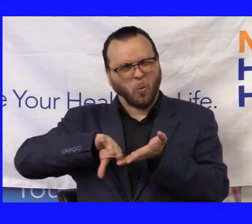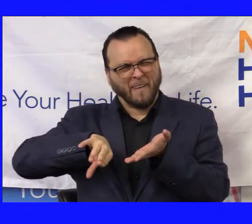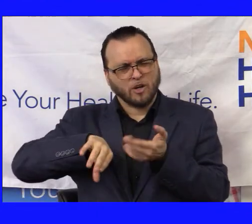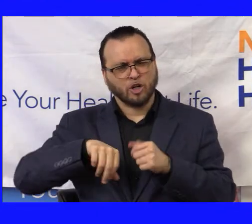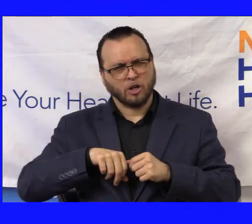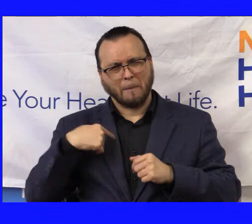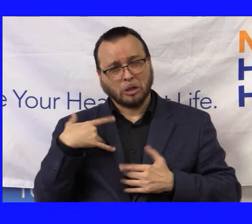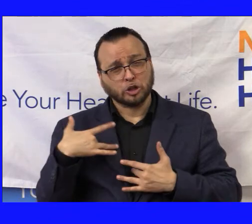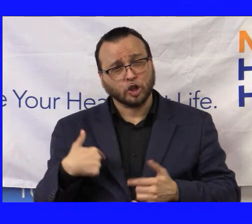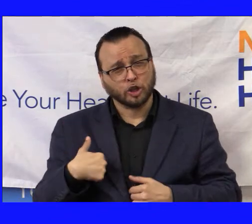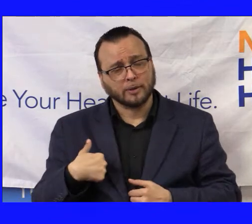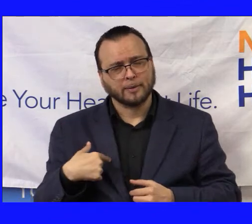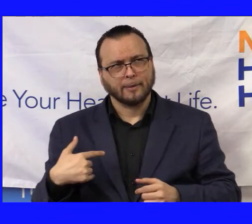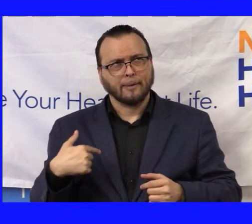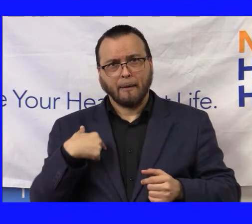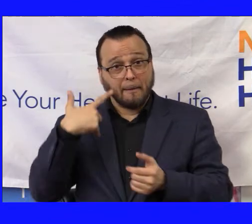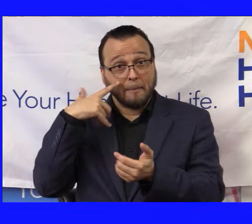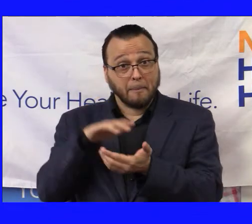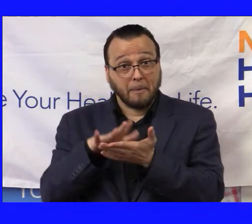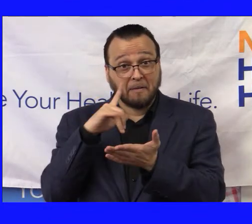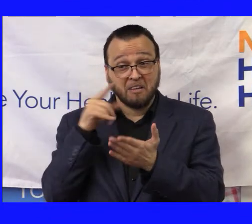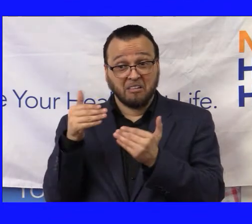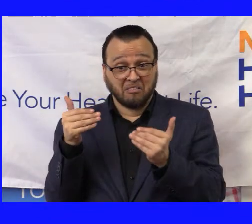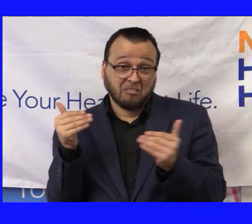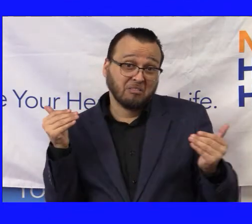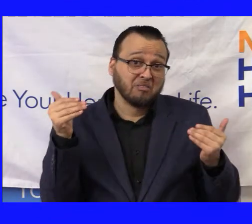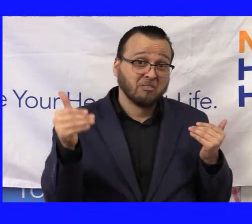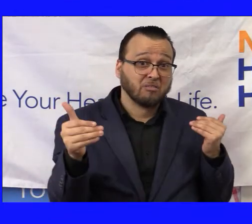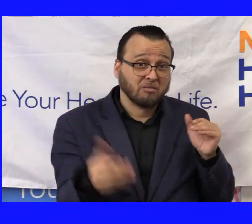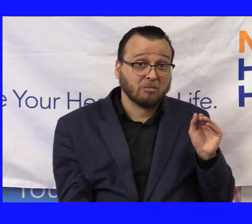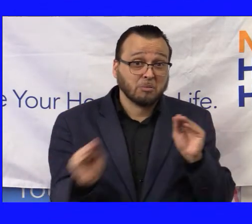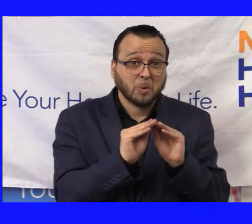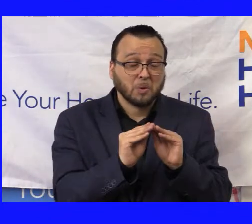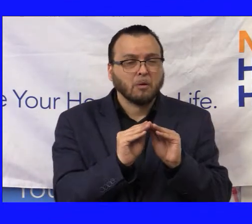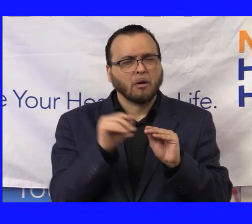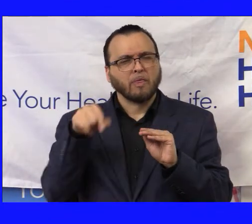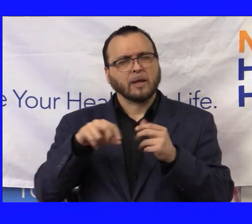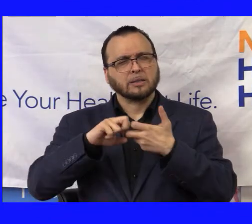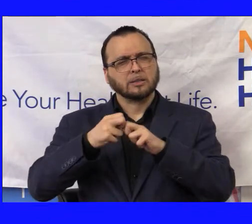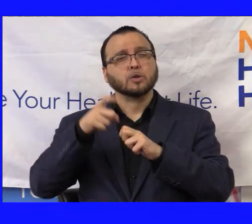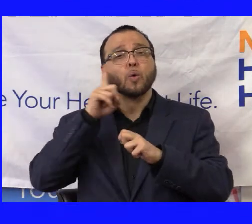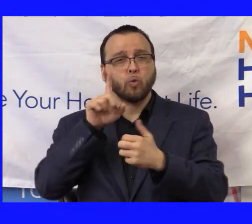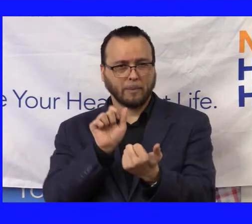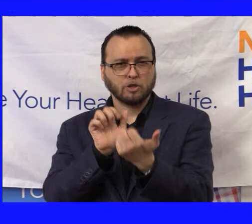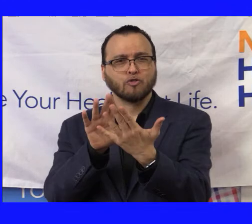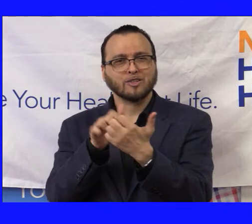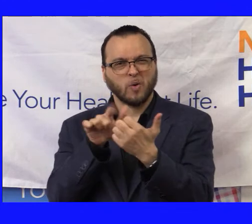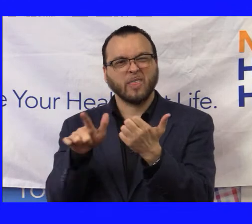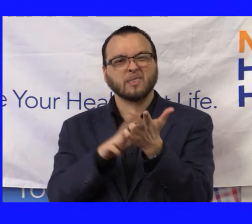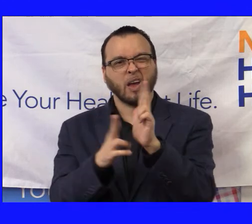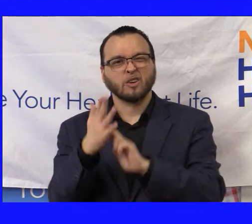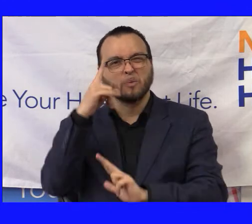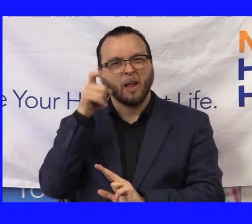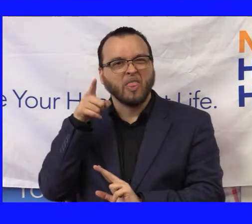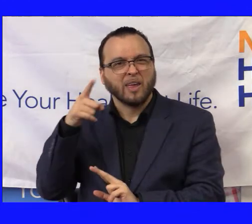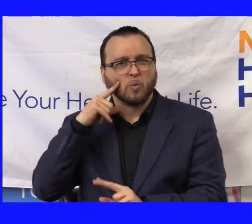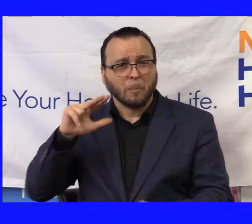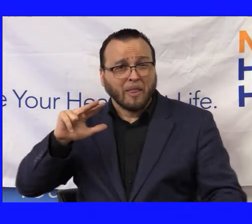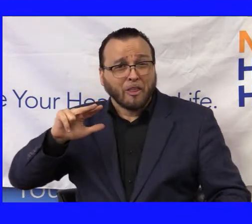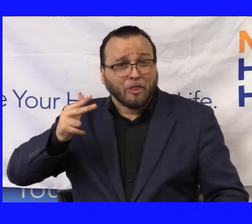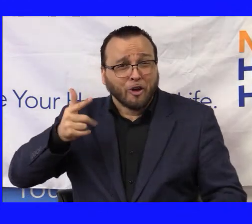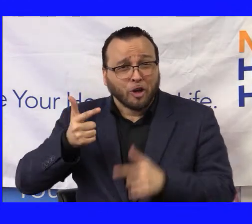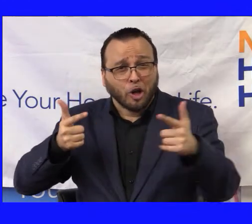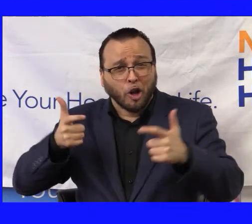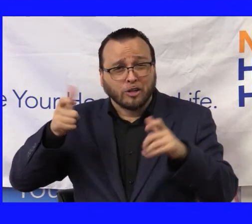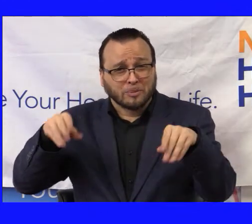do believe that if this were to go forward, this issue is addressed with this vendor, because they are going to be the third largest